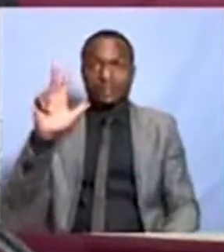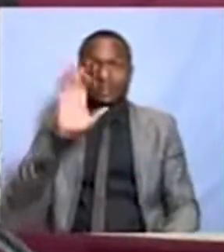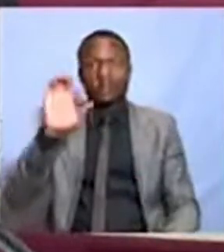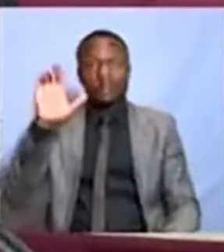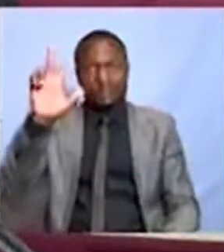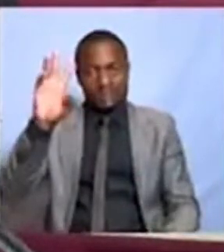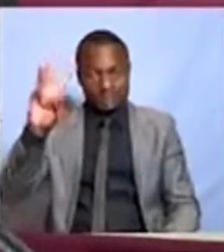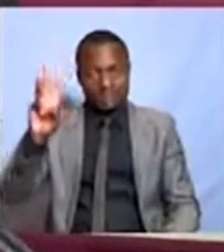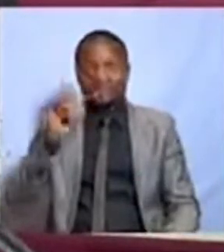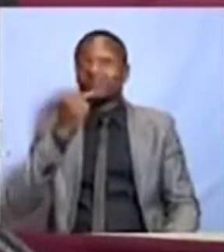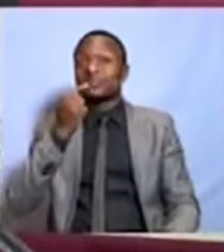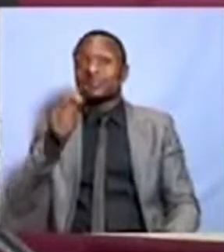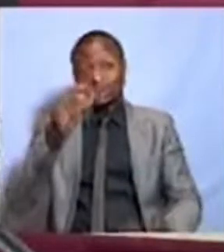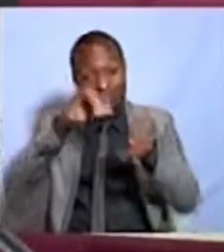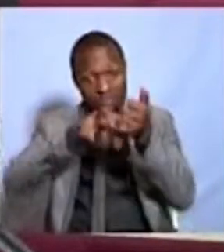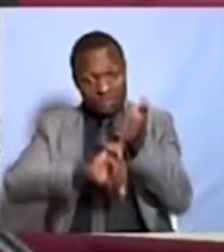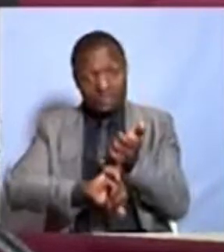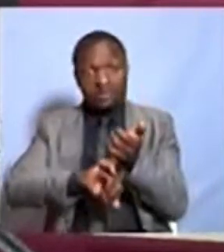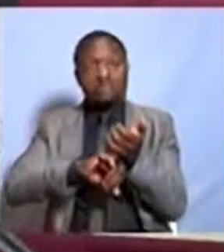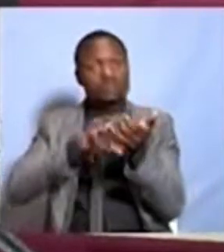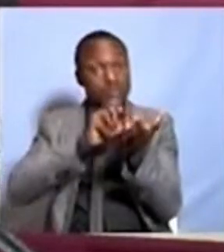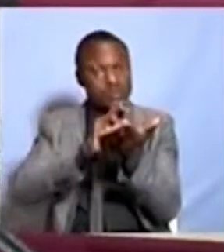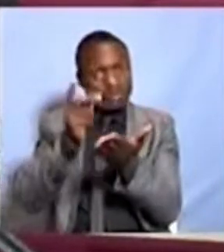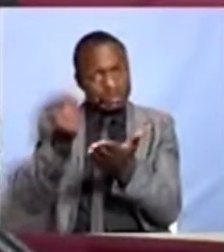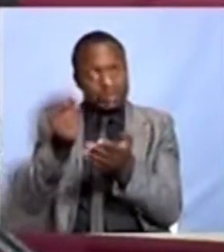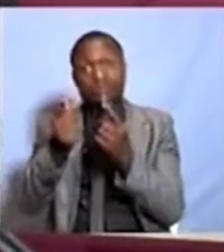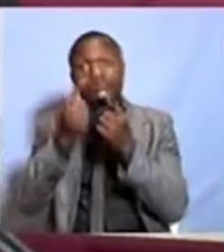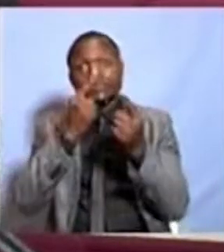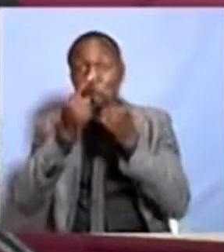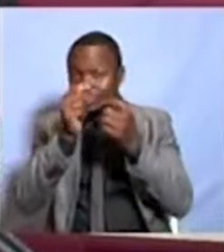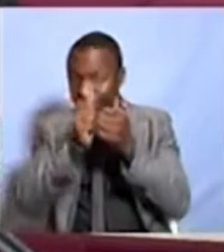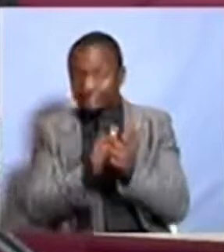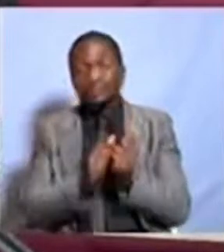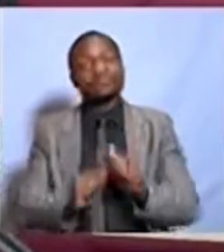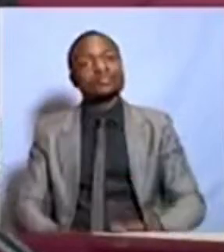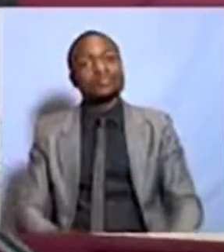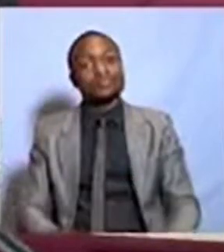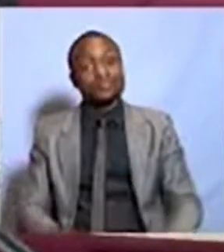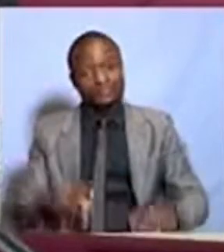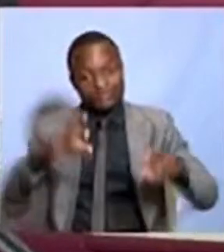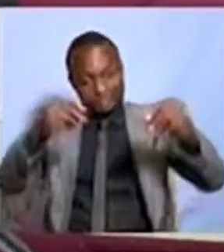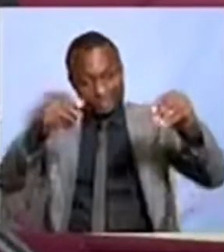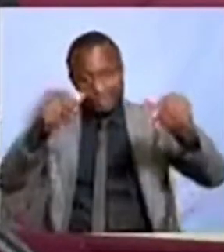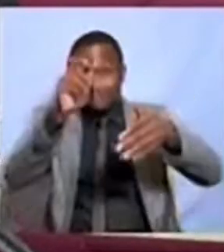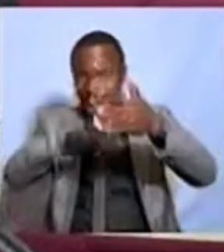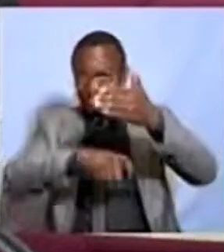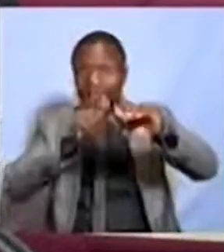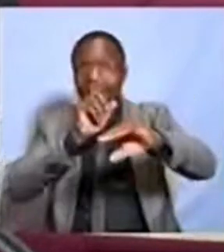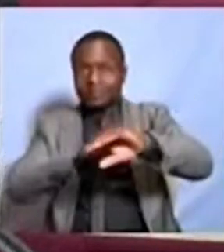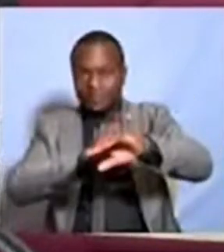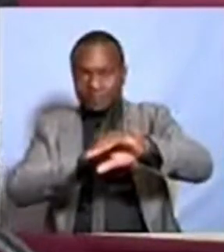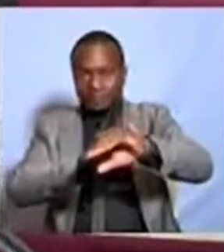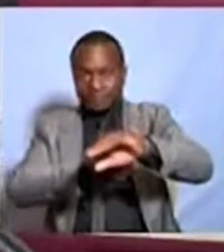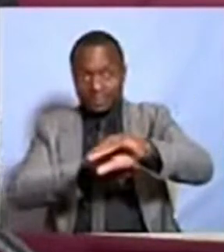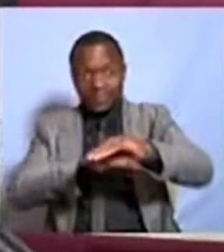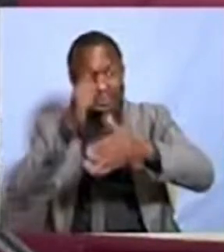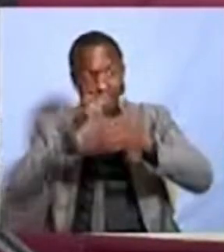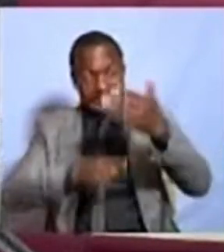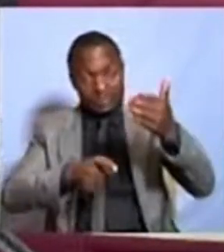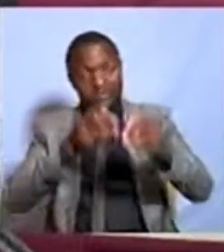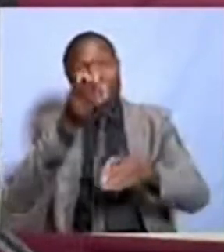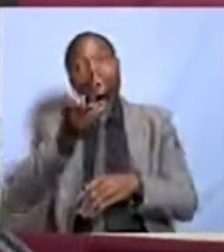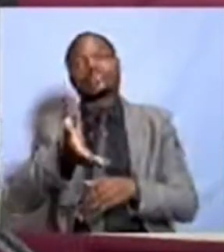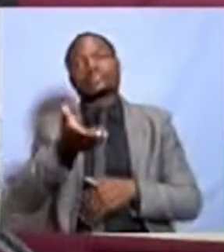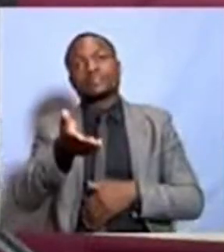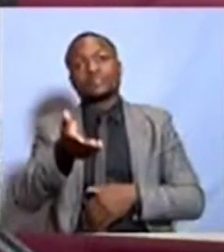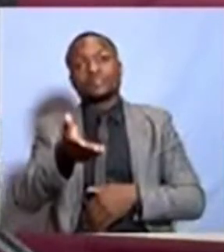said, for social cash transfer particularly, it was speaking to the minimum prices at the time, and that's what has remained in our